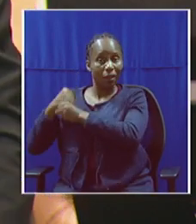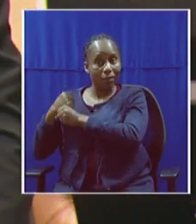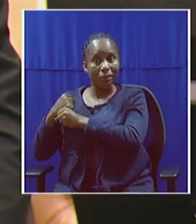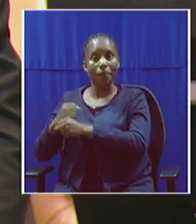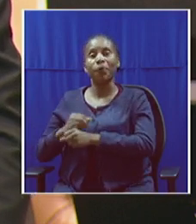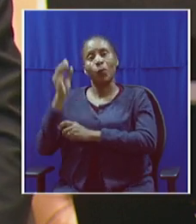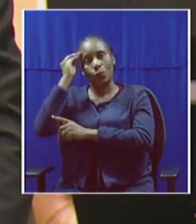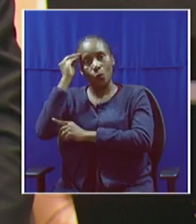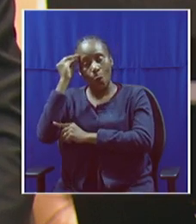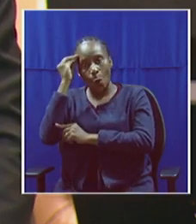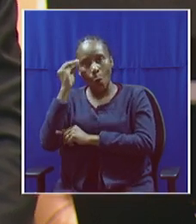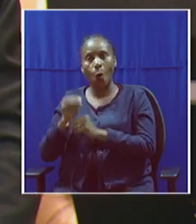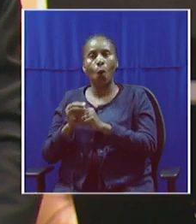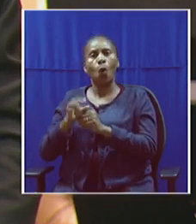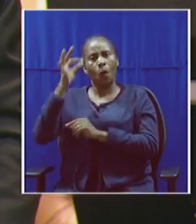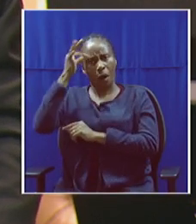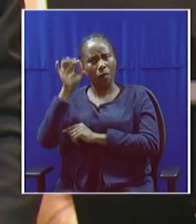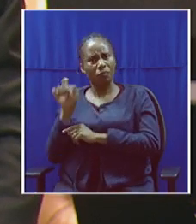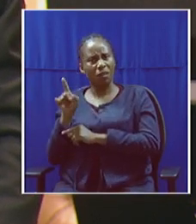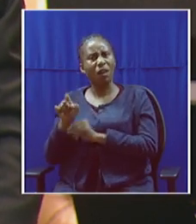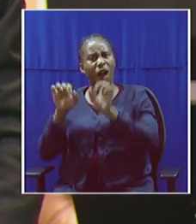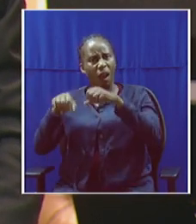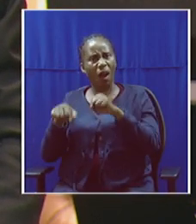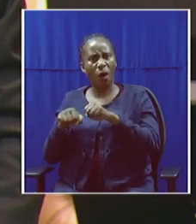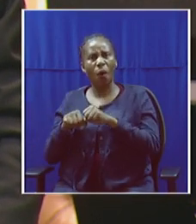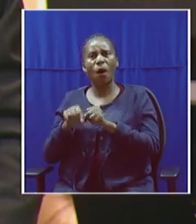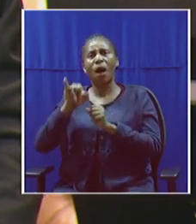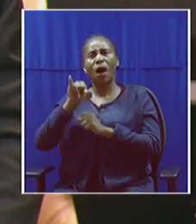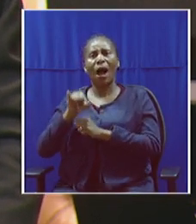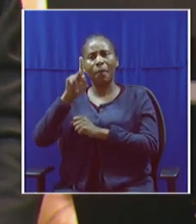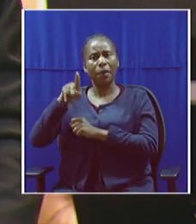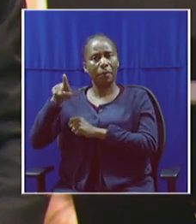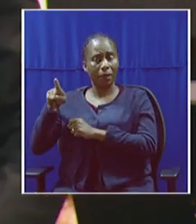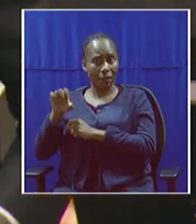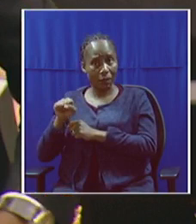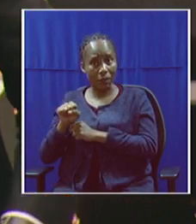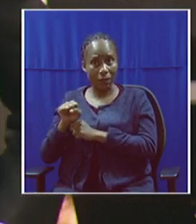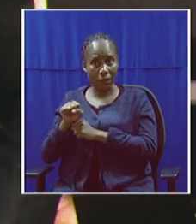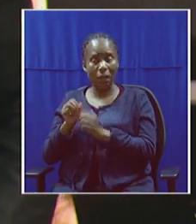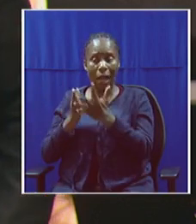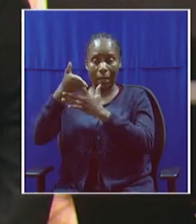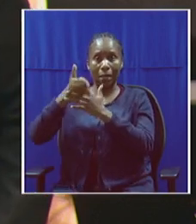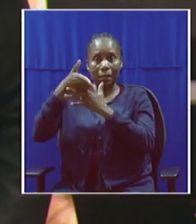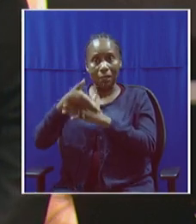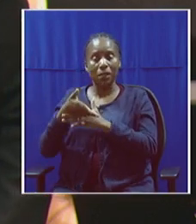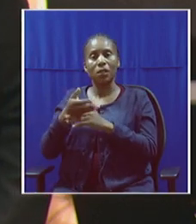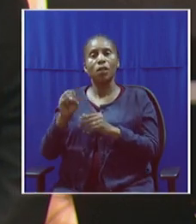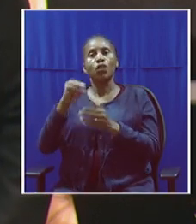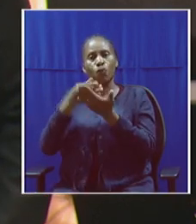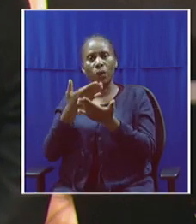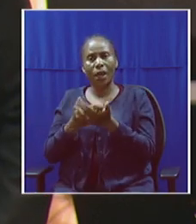deregulate the energy sector to allow the I the independent power producers entrances in order to promote